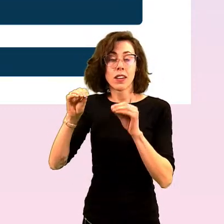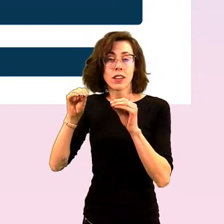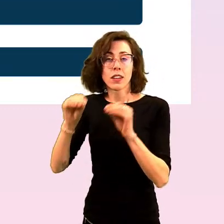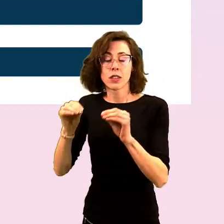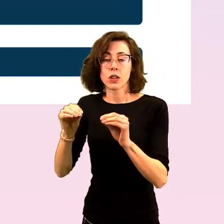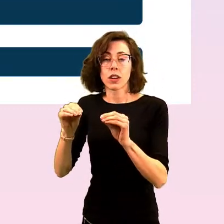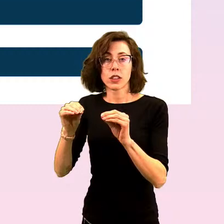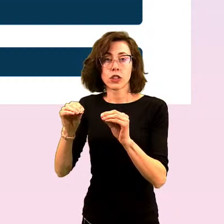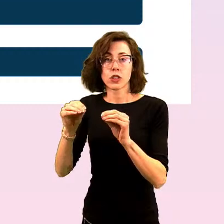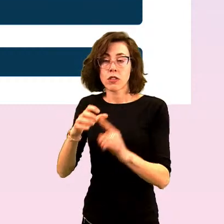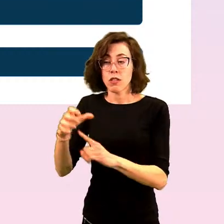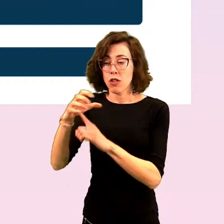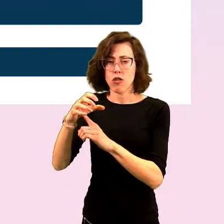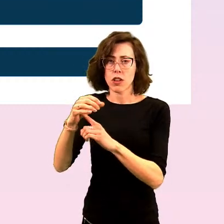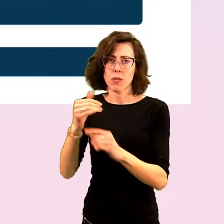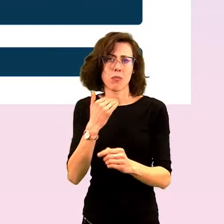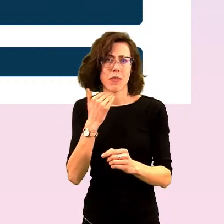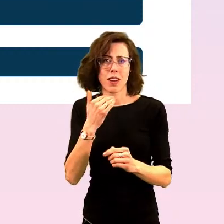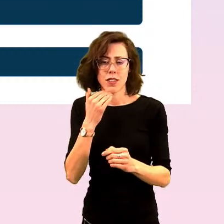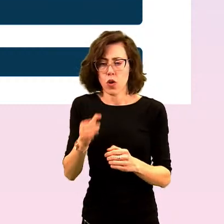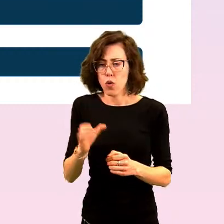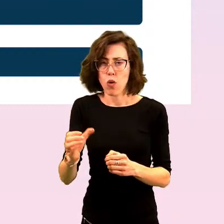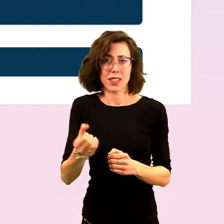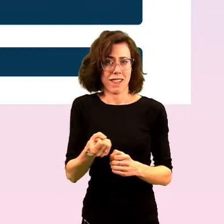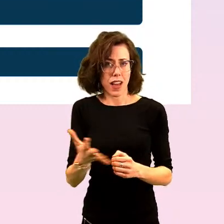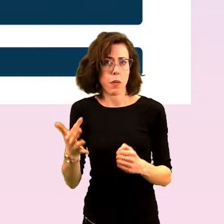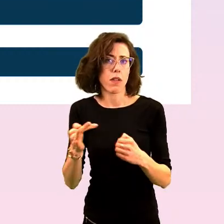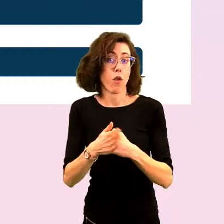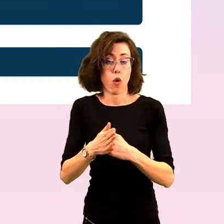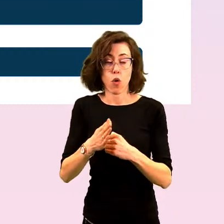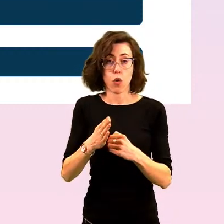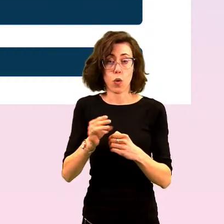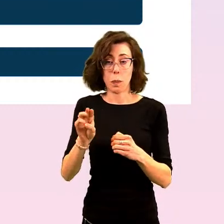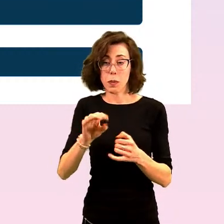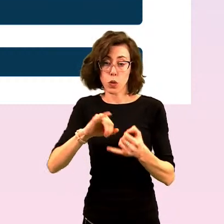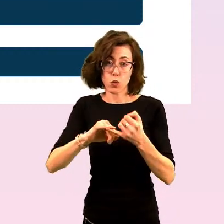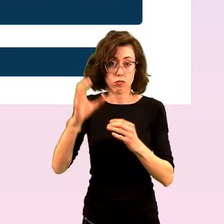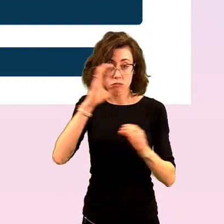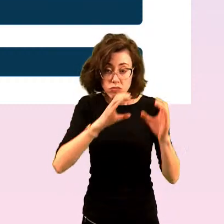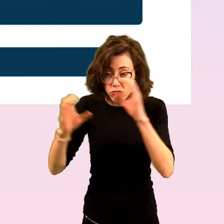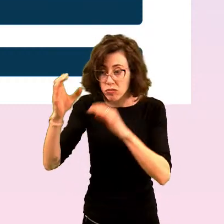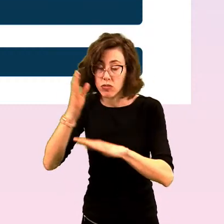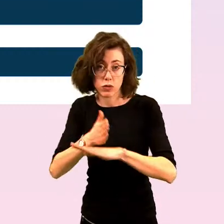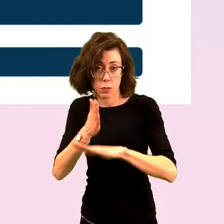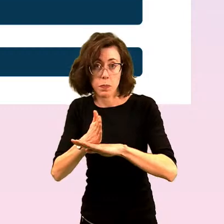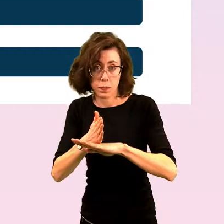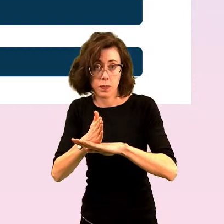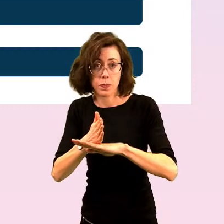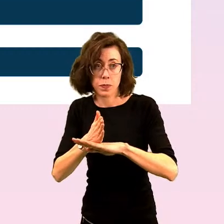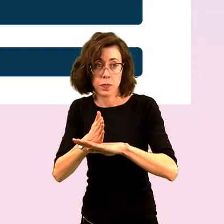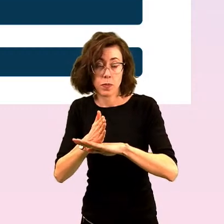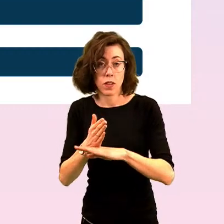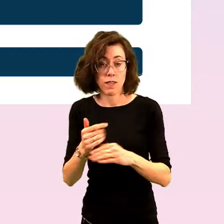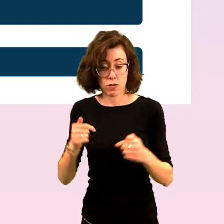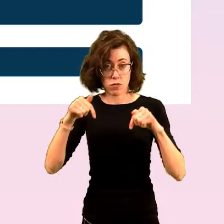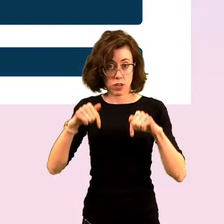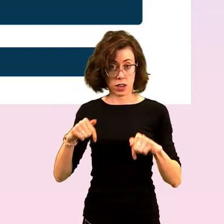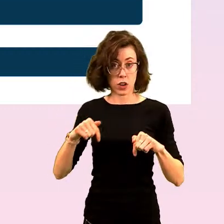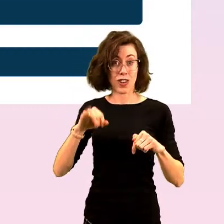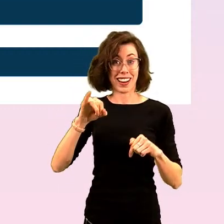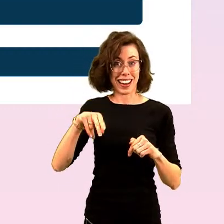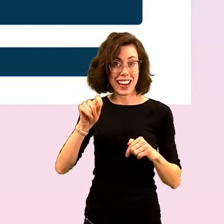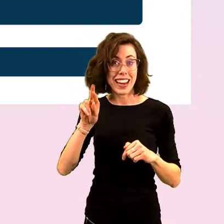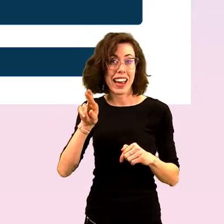courses that are available to job seekers generally. So for us, what we do in Intro is, if